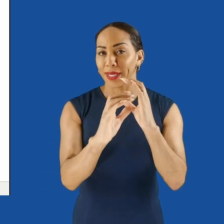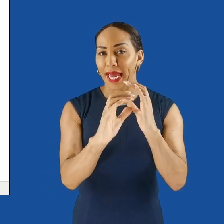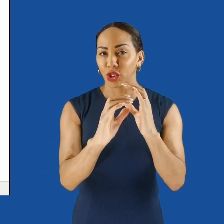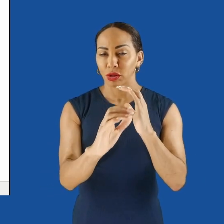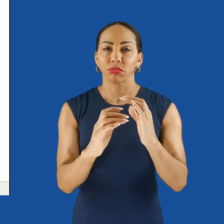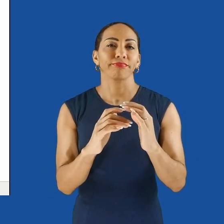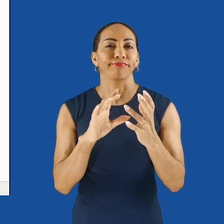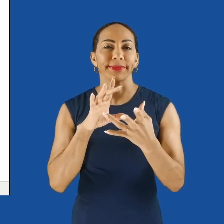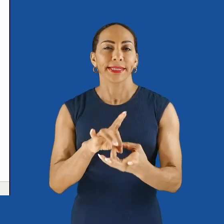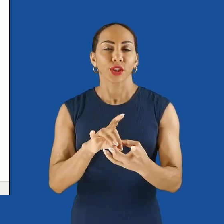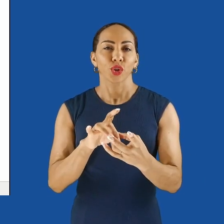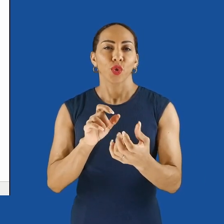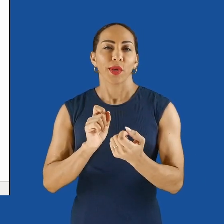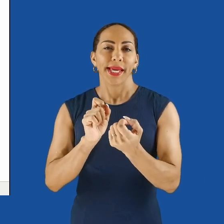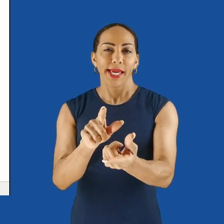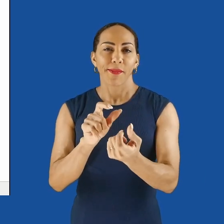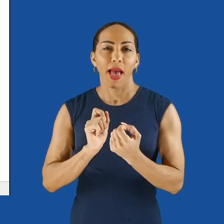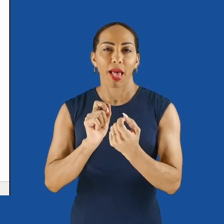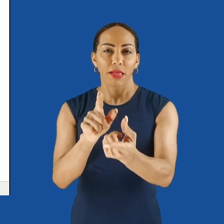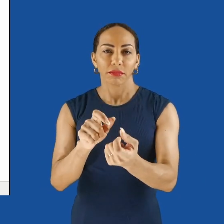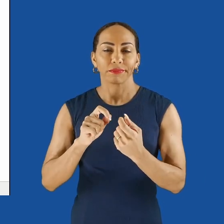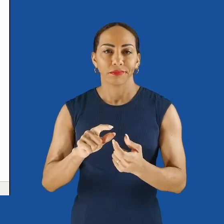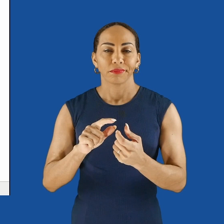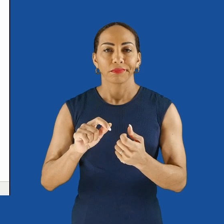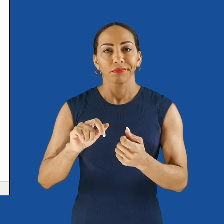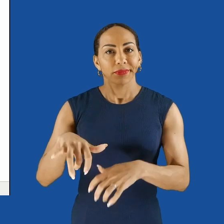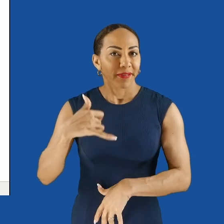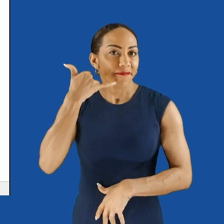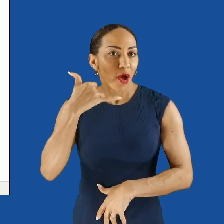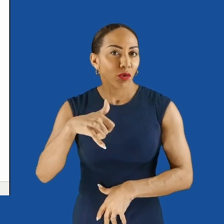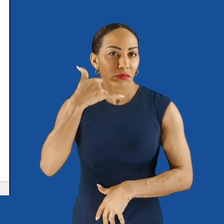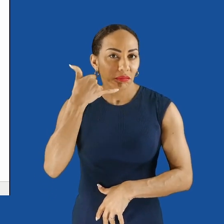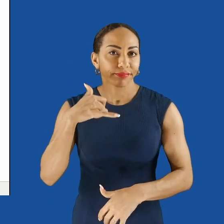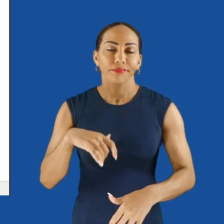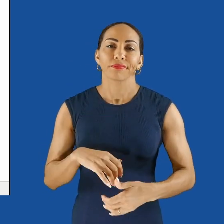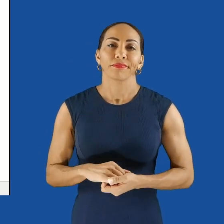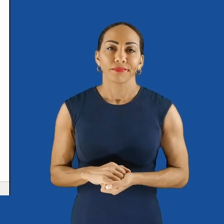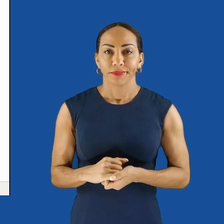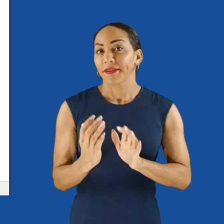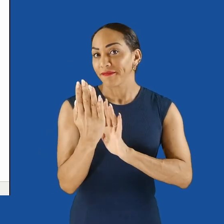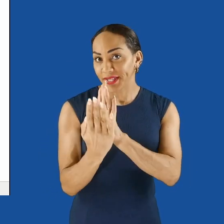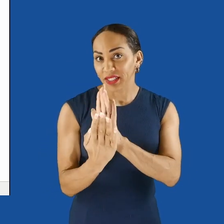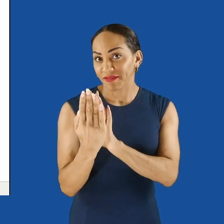communication over email and telephone, as well as face-to-face.